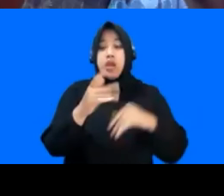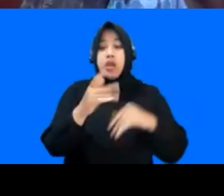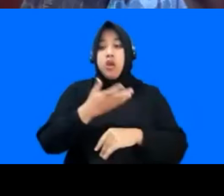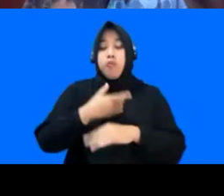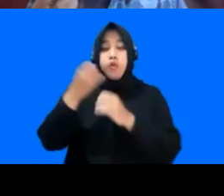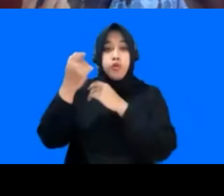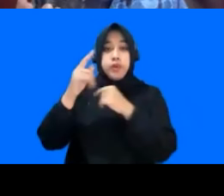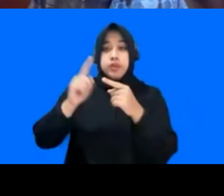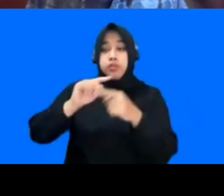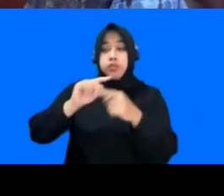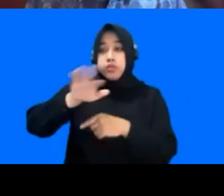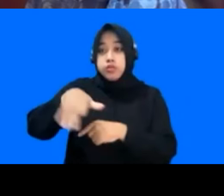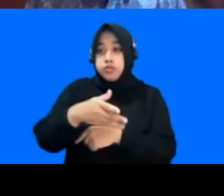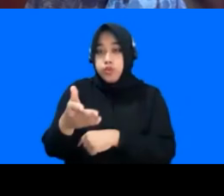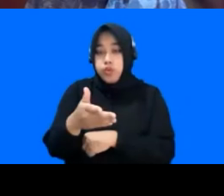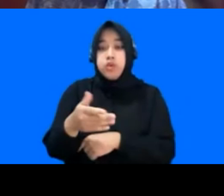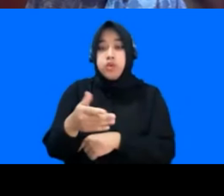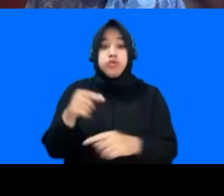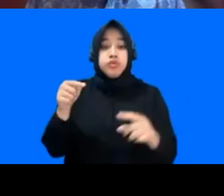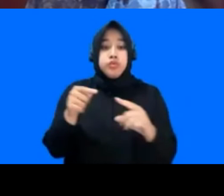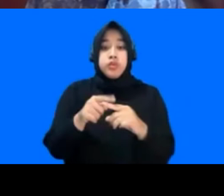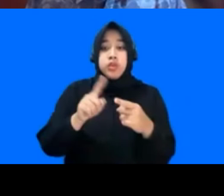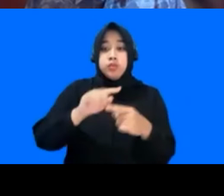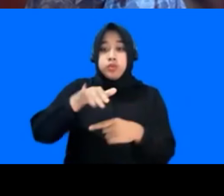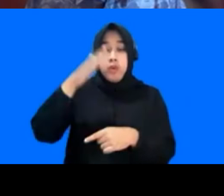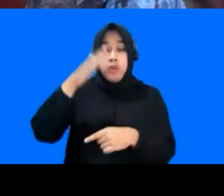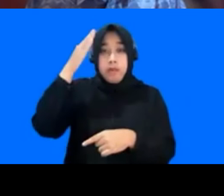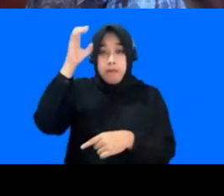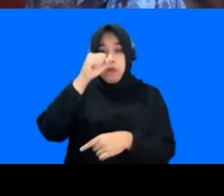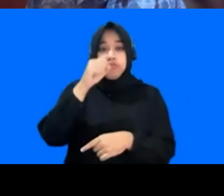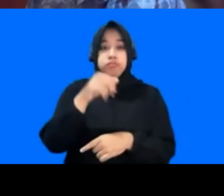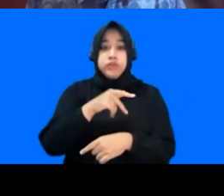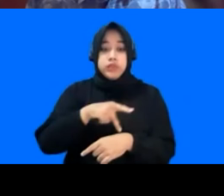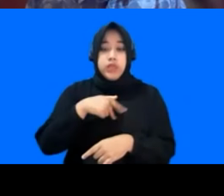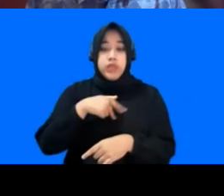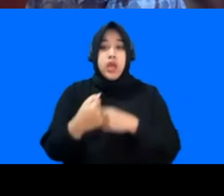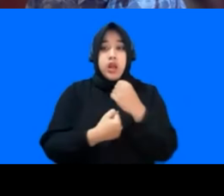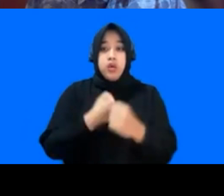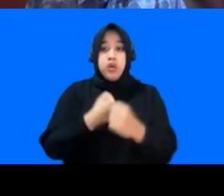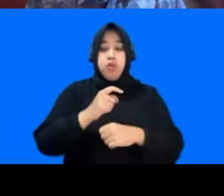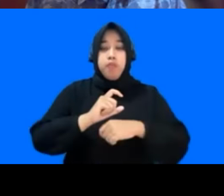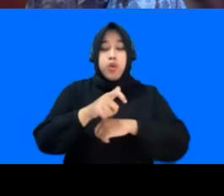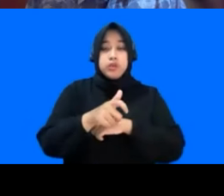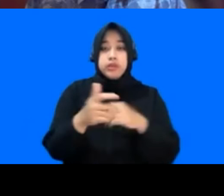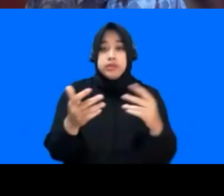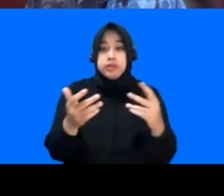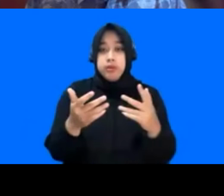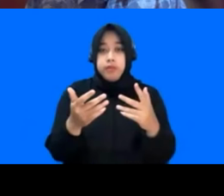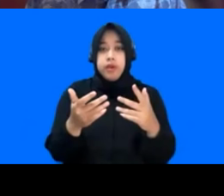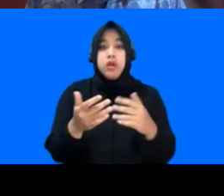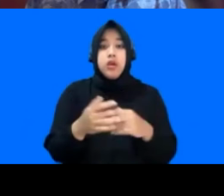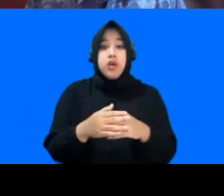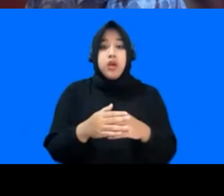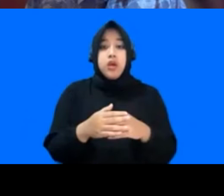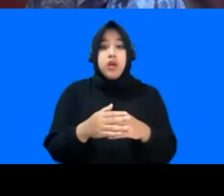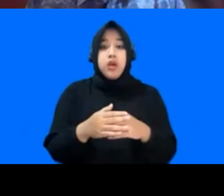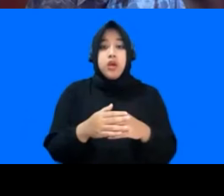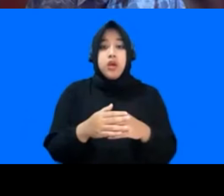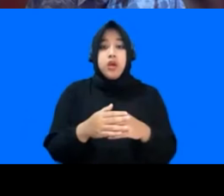So when public transportation is insufficient or not accessible, walking and